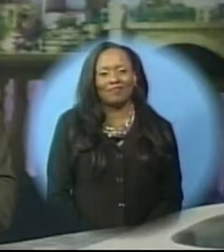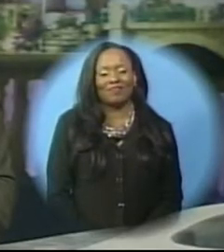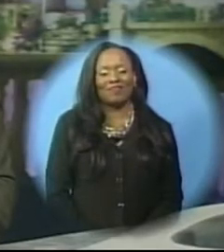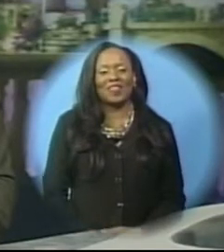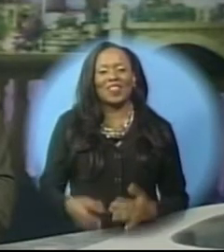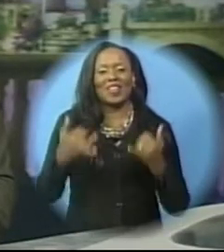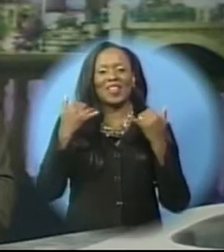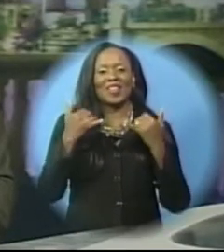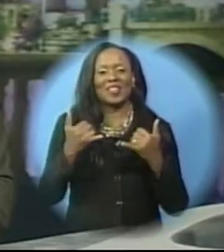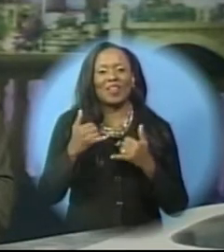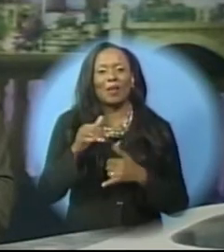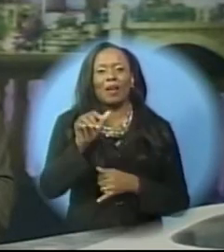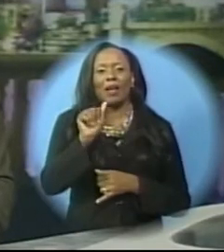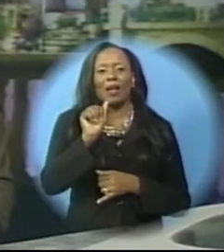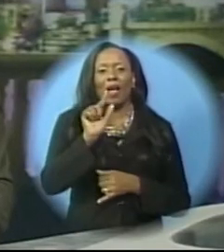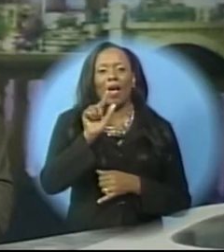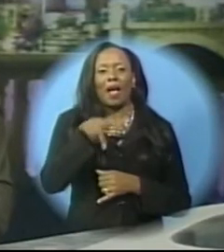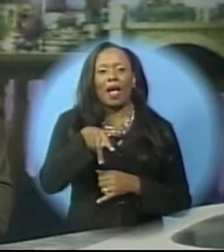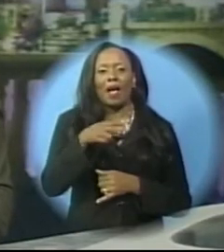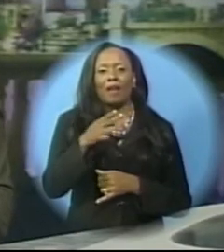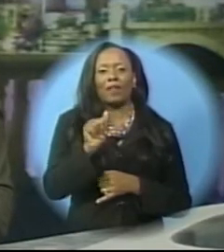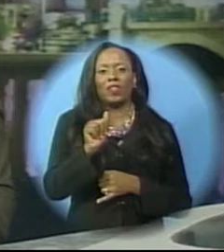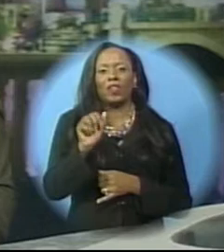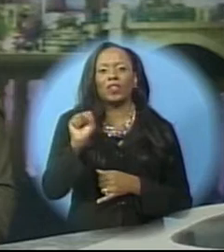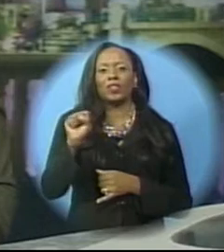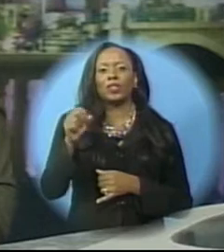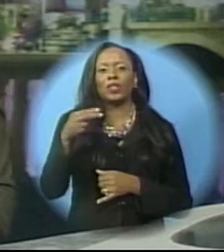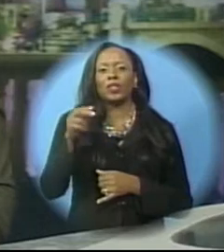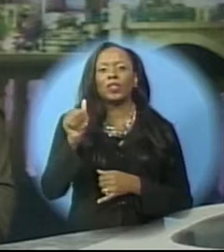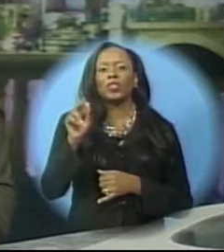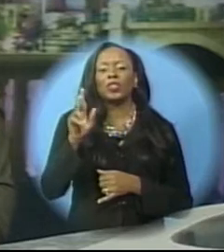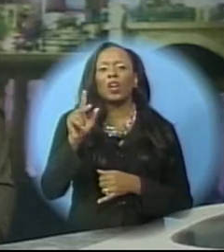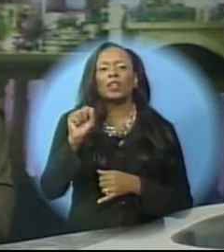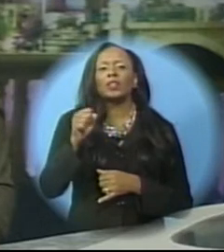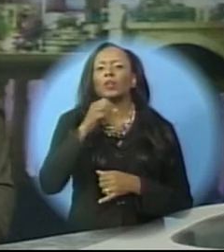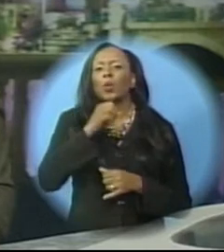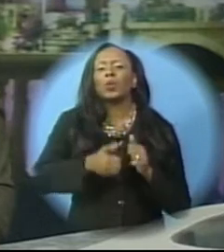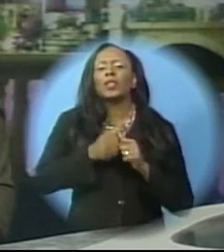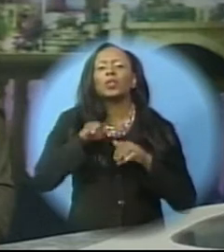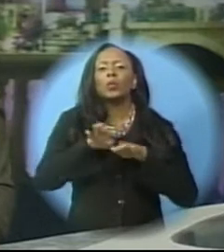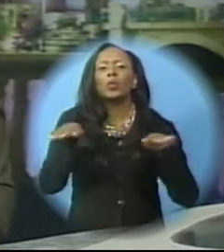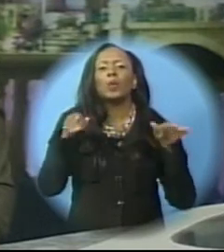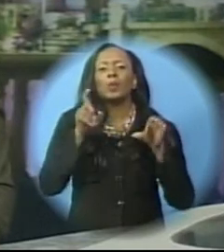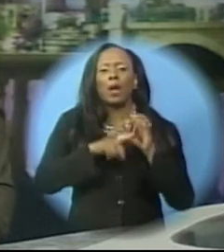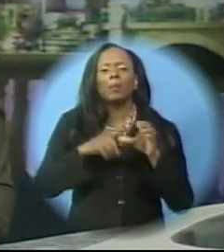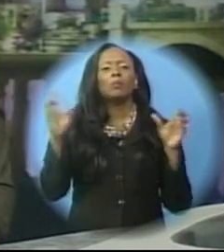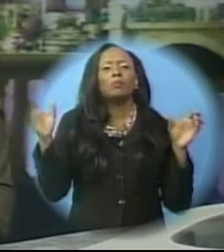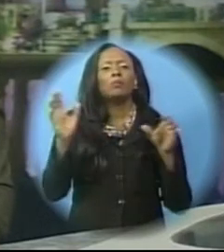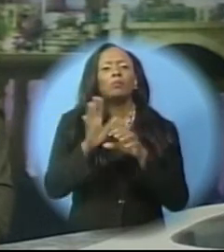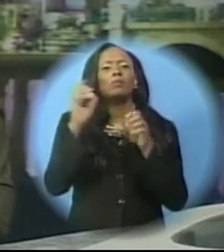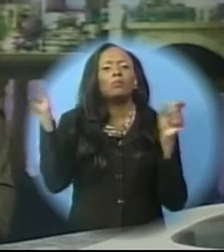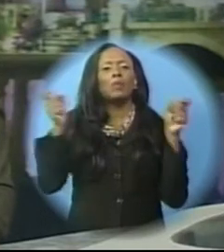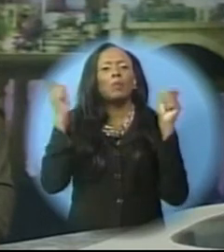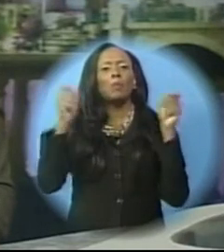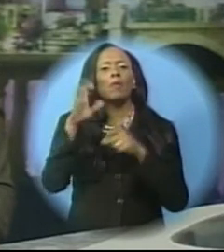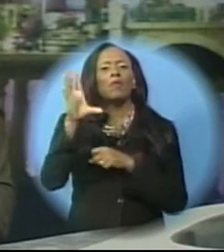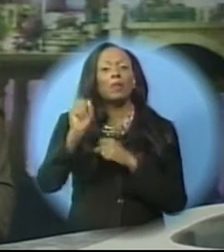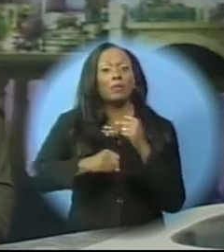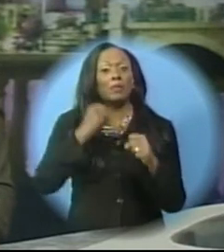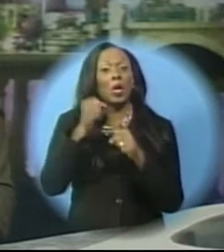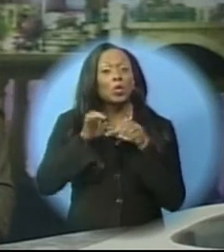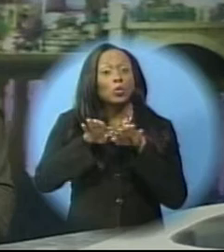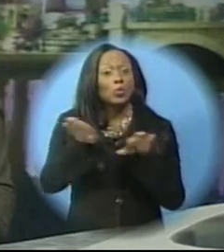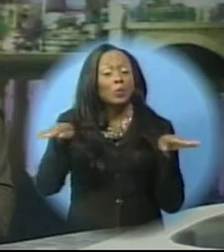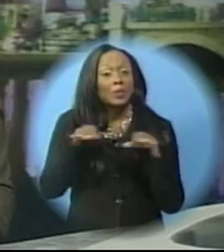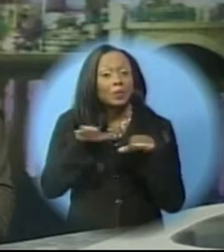Thank you, Anne-Marie. Alpha Sharks, the oldest swim club on the island, is celebrating 50 years of swimming excellence this year. And during their